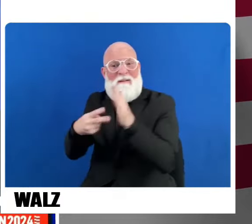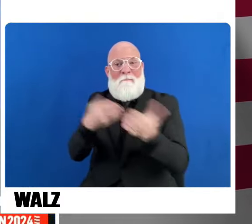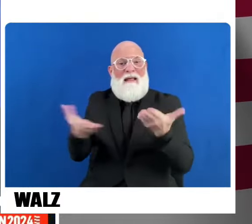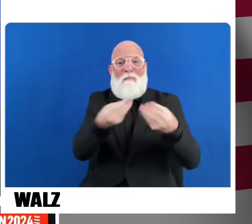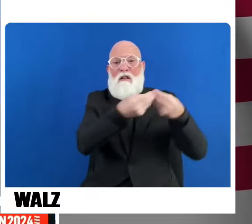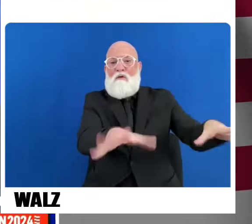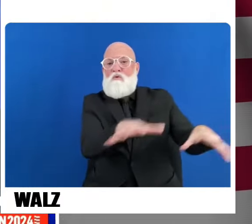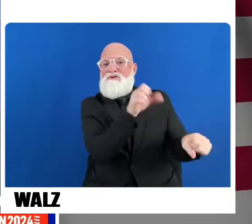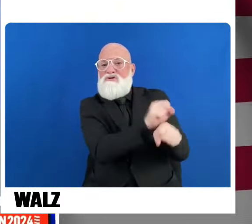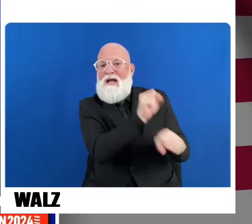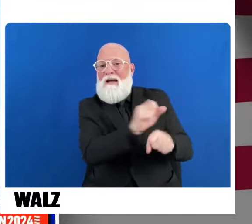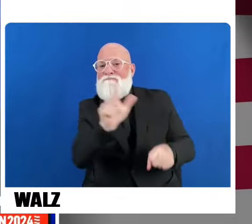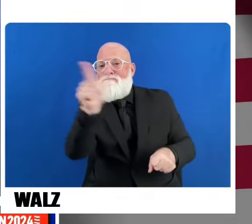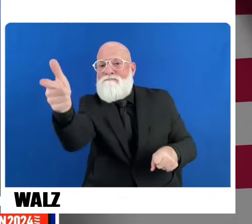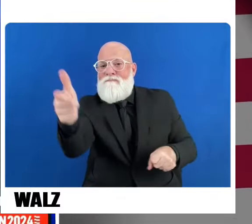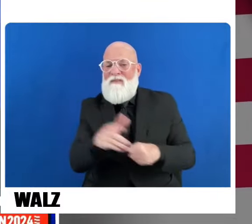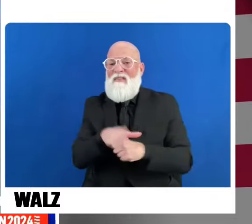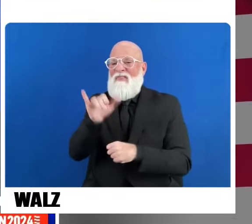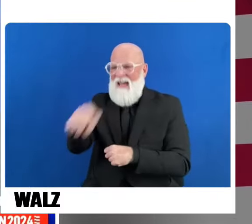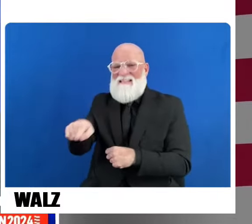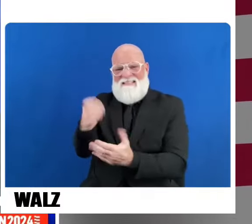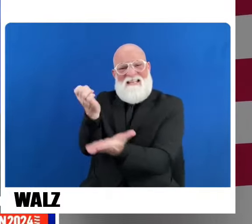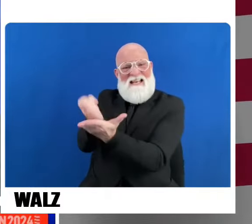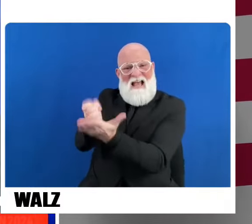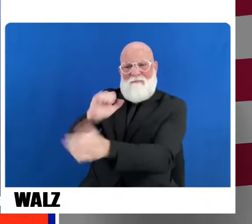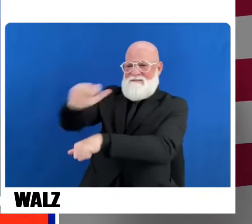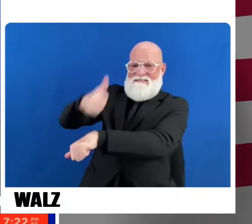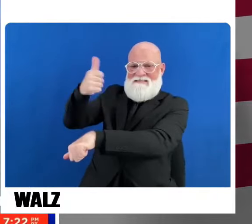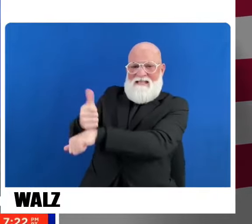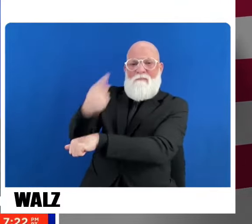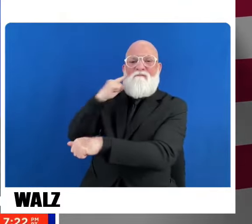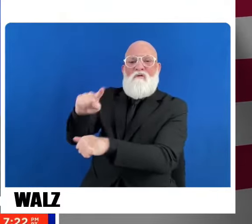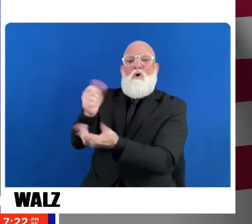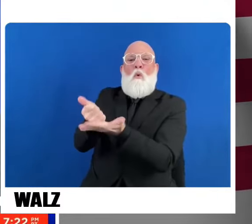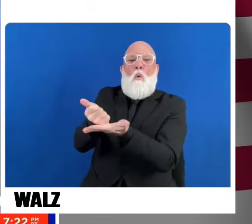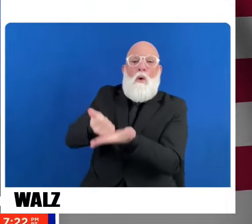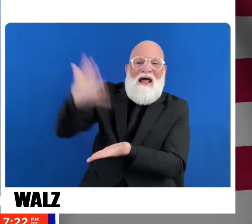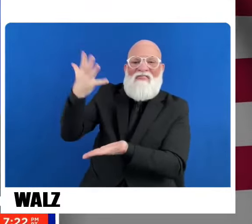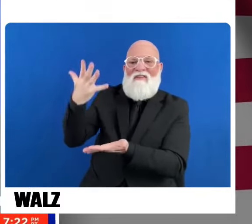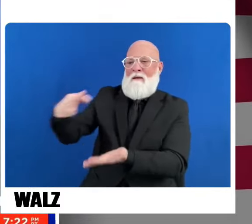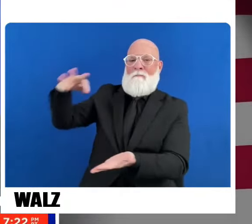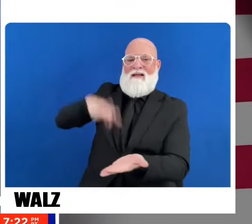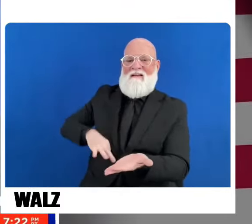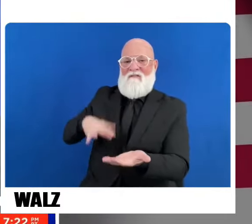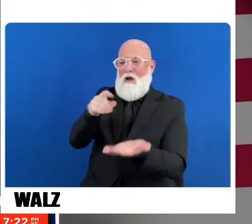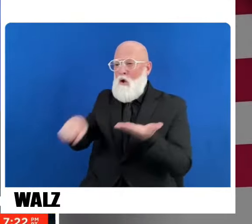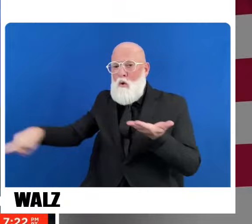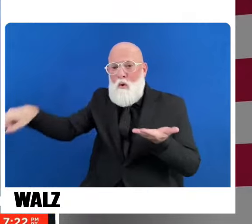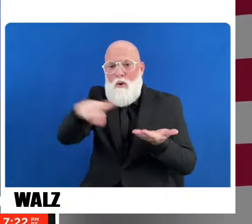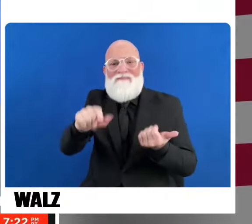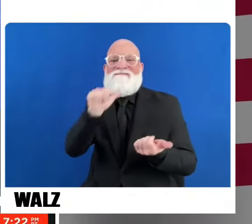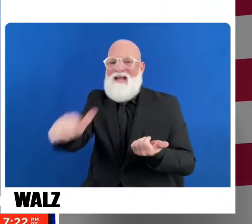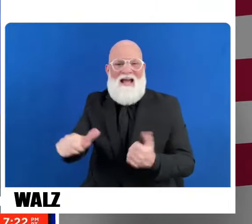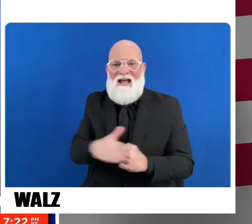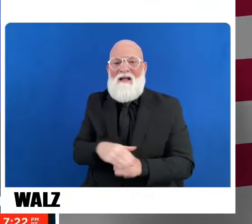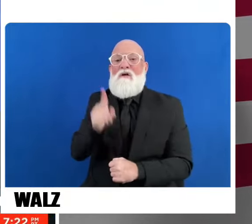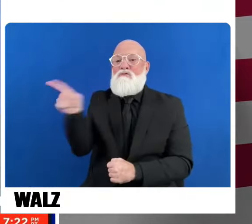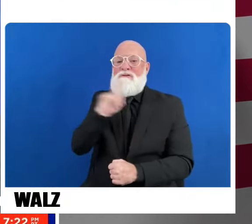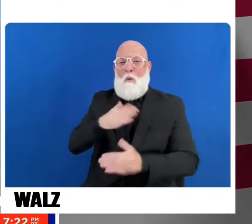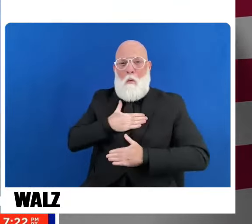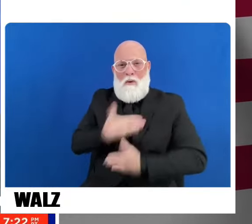Trump has set for the wealthiest amongst us. He's willing to give those tax breaks to the wealthiest. He's willing